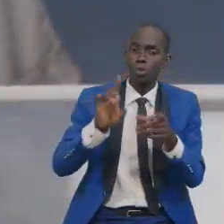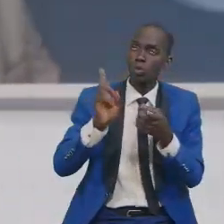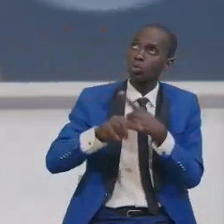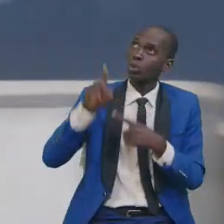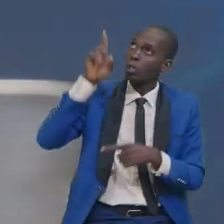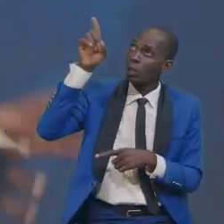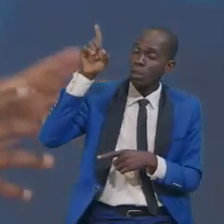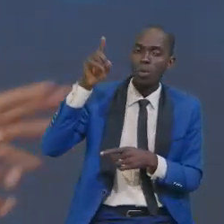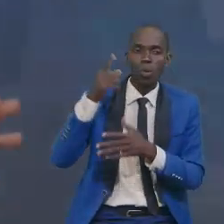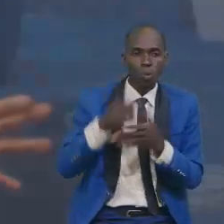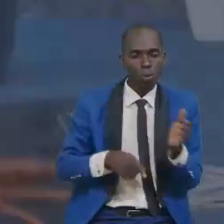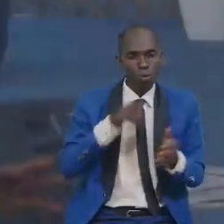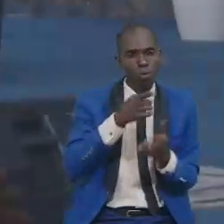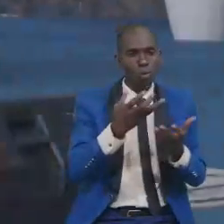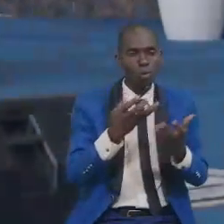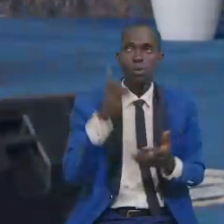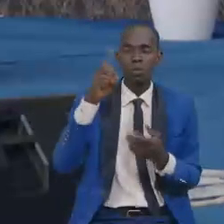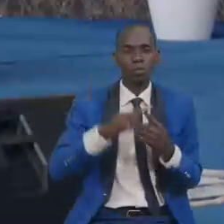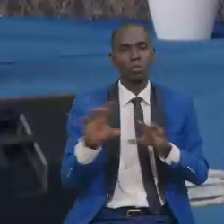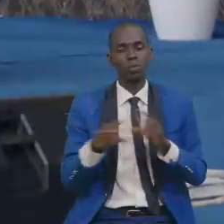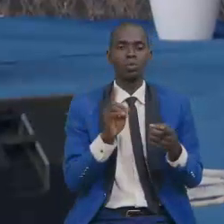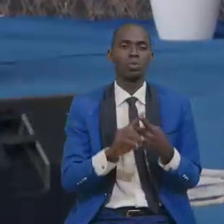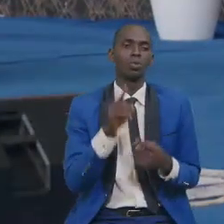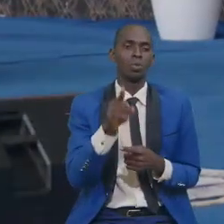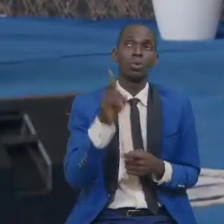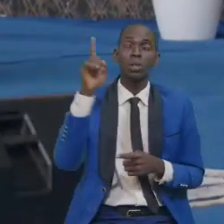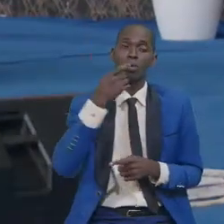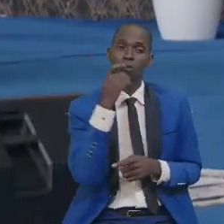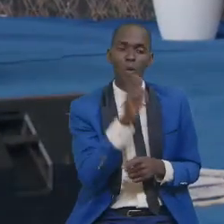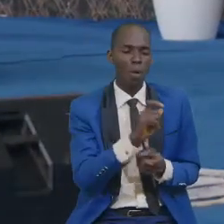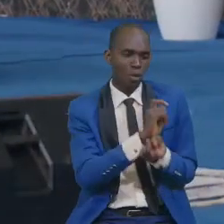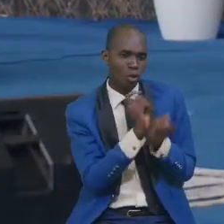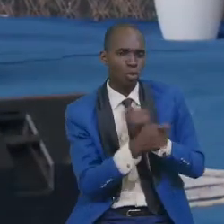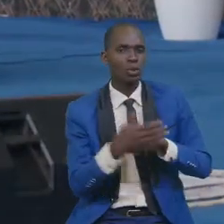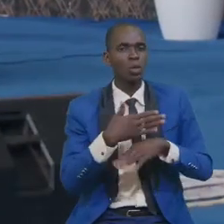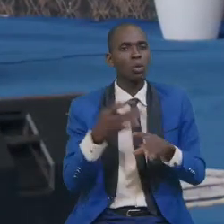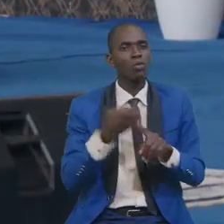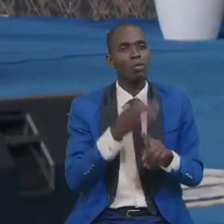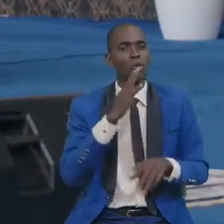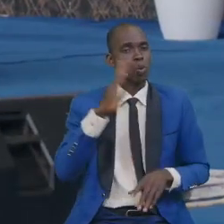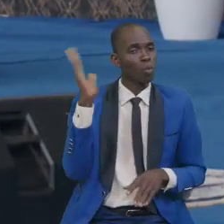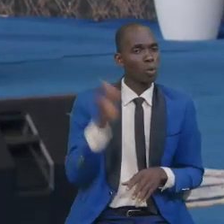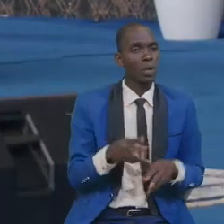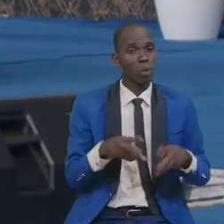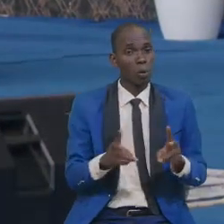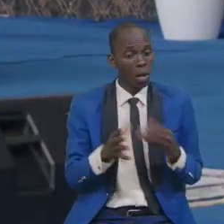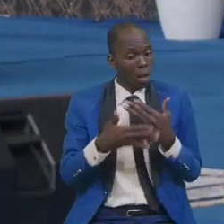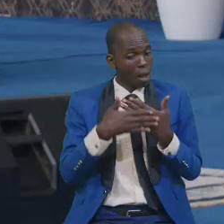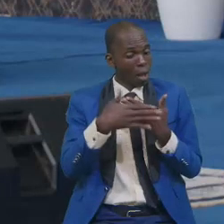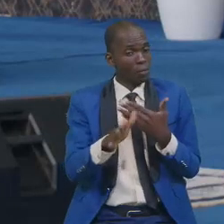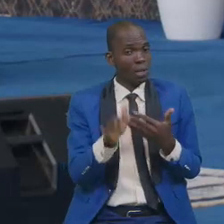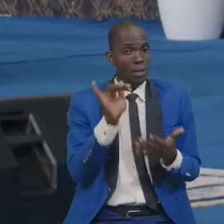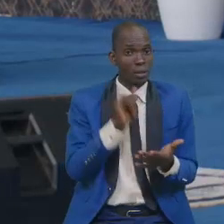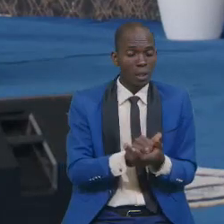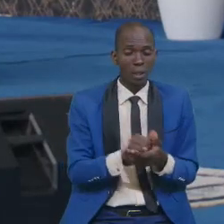and so you see his return from a Wicked Ways then only then after that I should